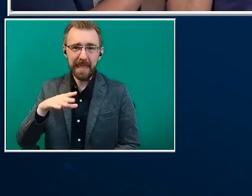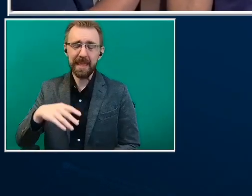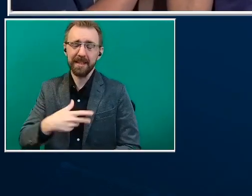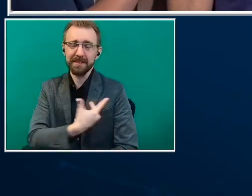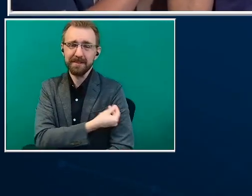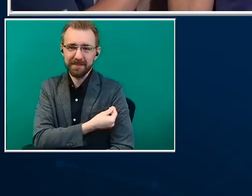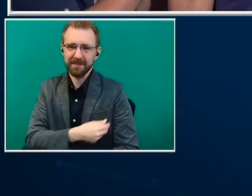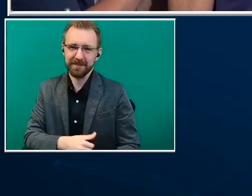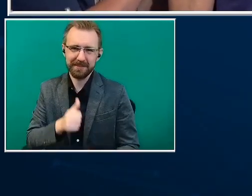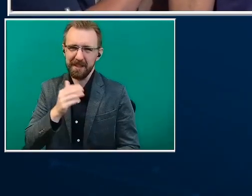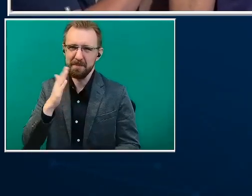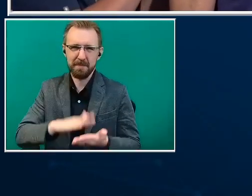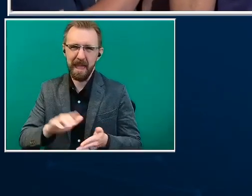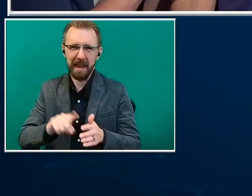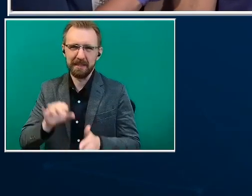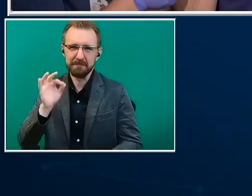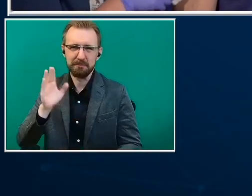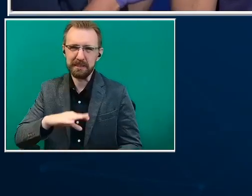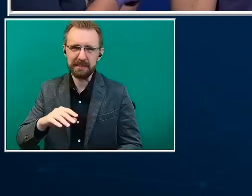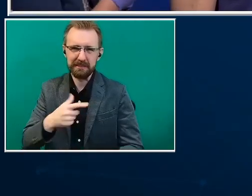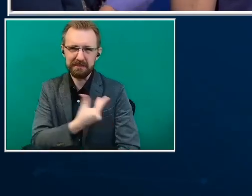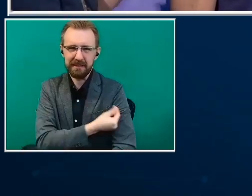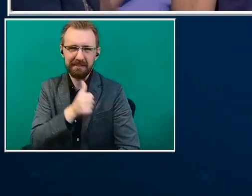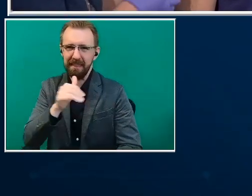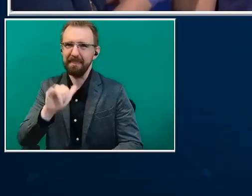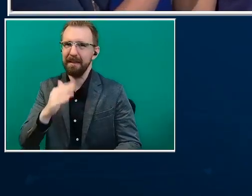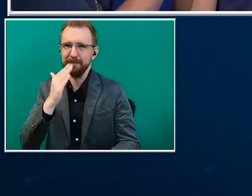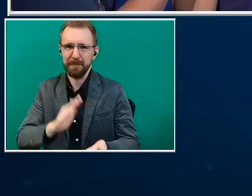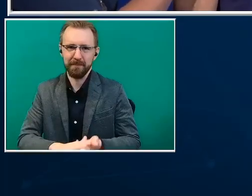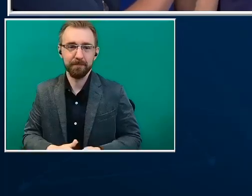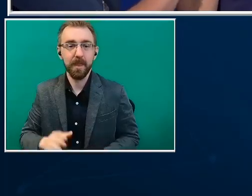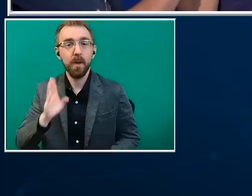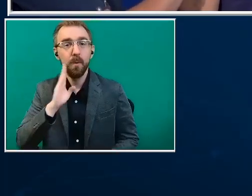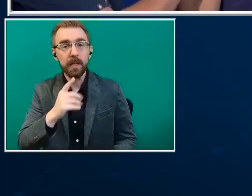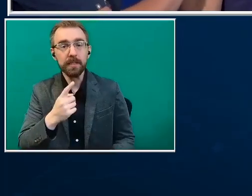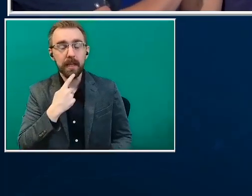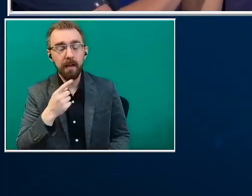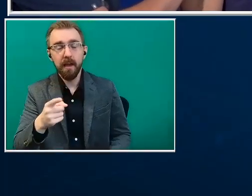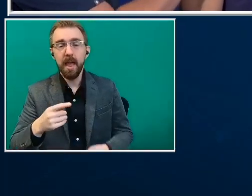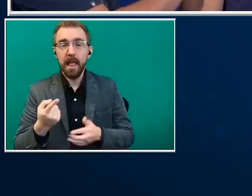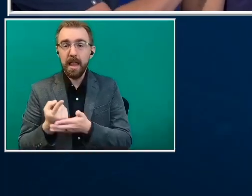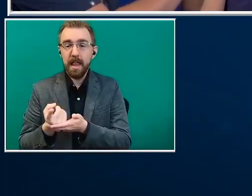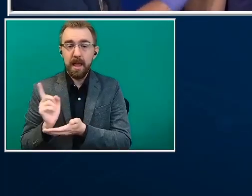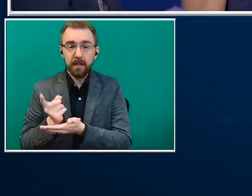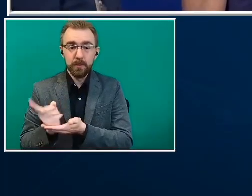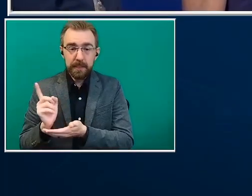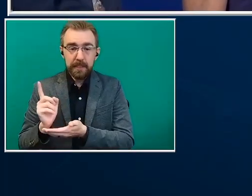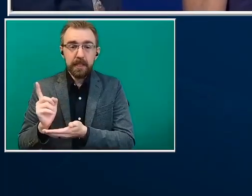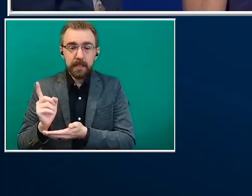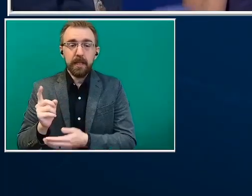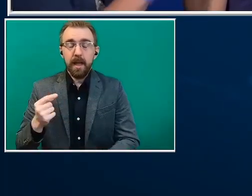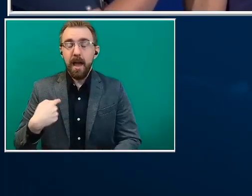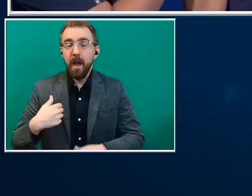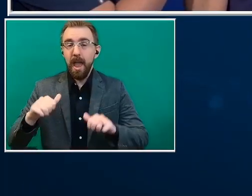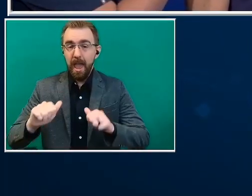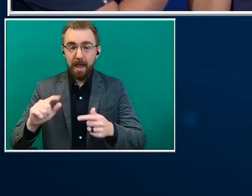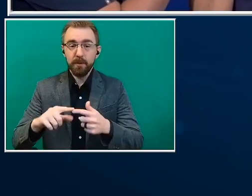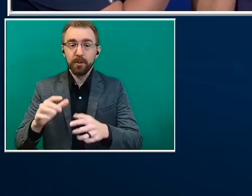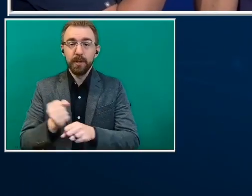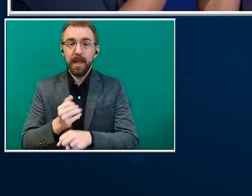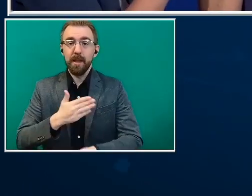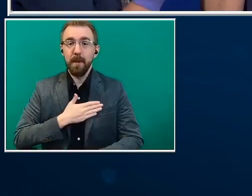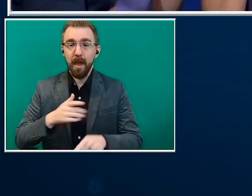sting. It's not bad. And I would say that last week, my Band-Aids? I was able to get my